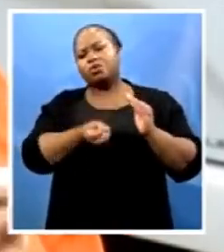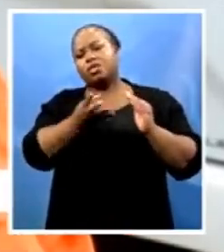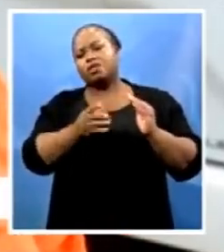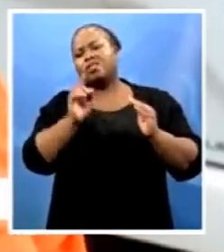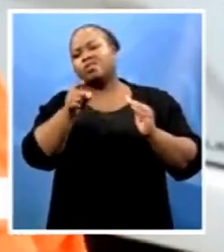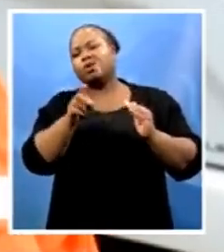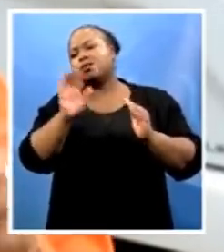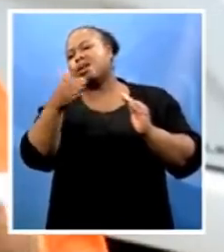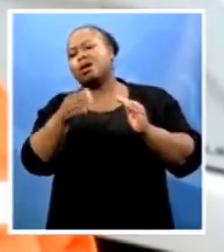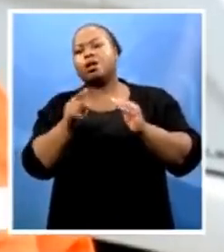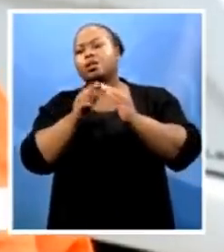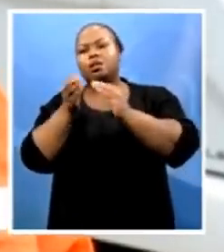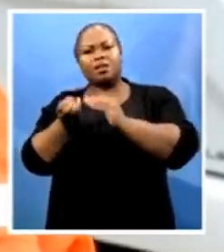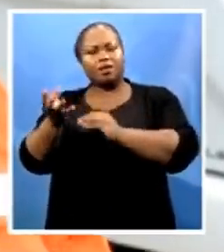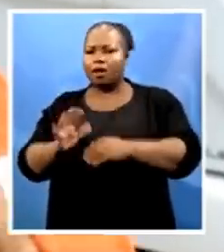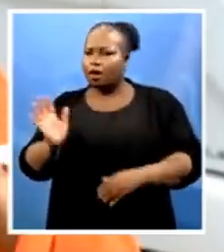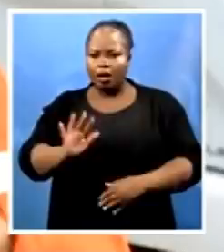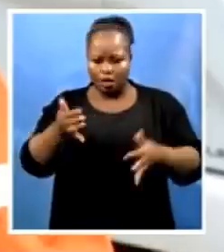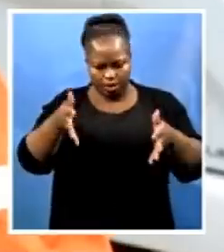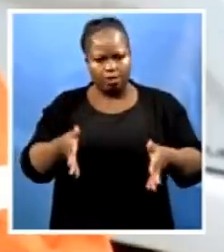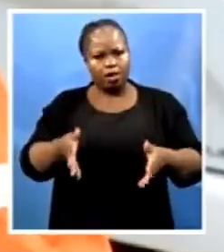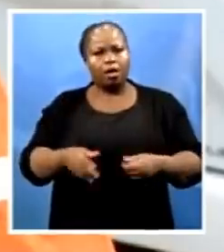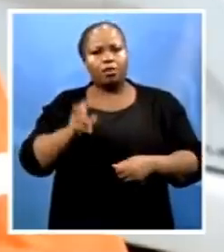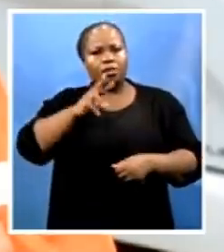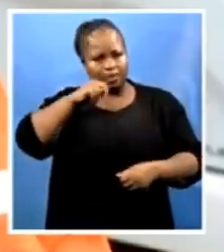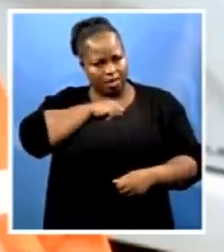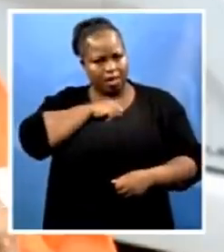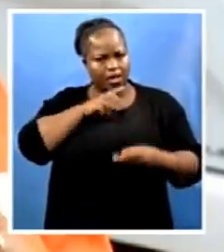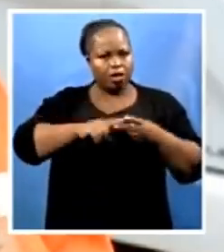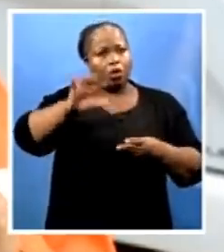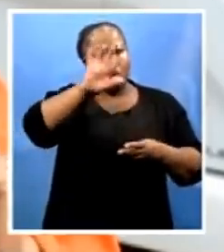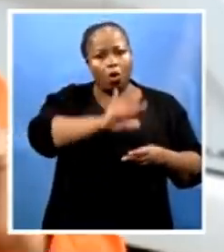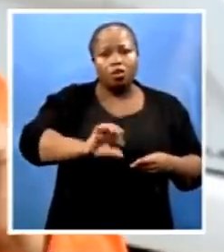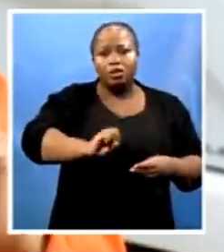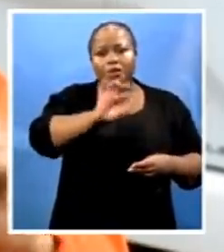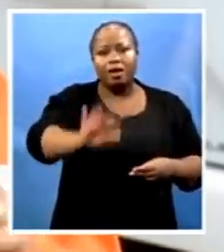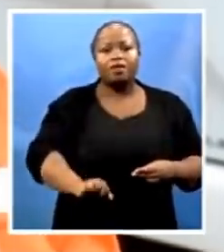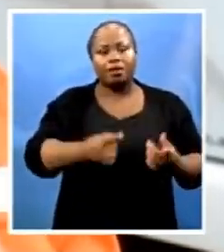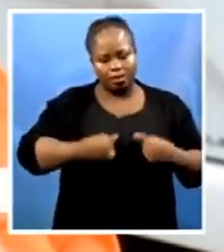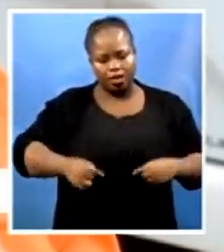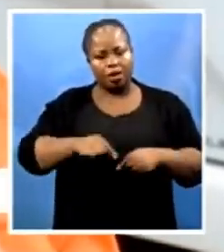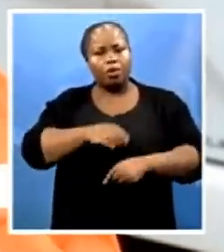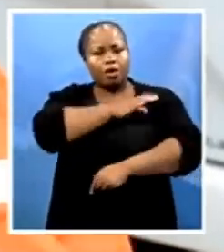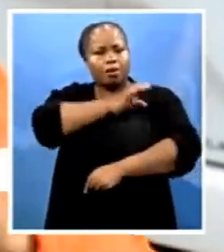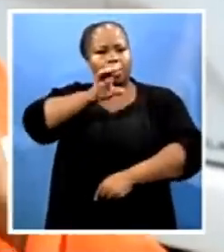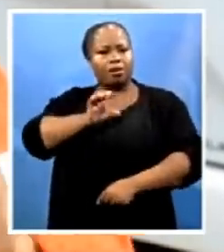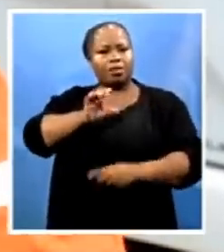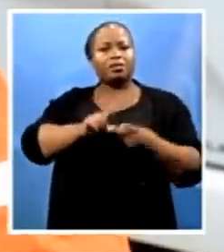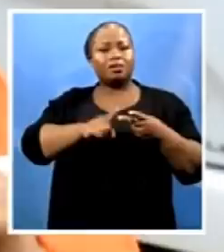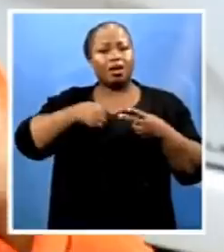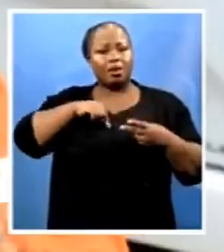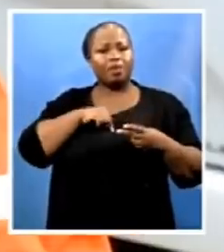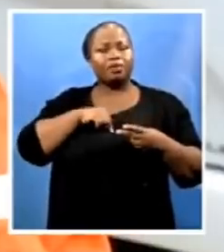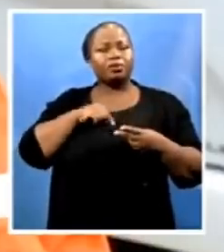COVID-19 as KwaZulu-Natal and South Africa. Our mandate and the mandate of the President, given by the President, is to